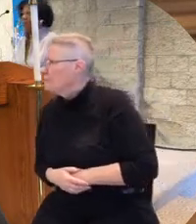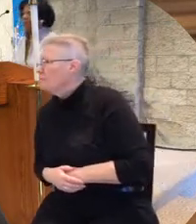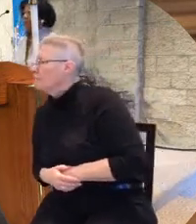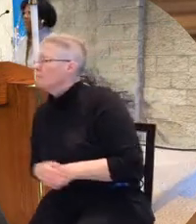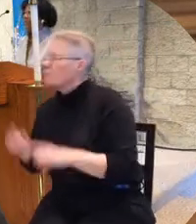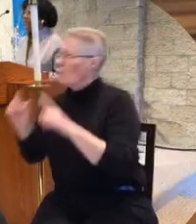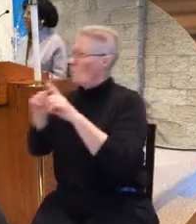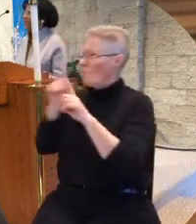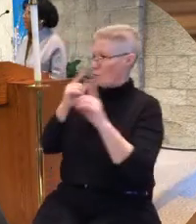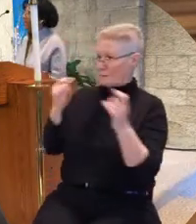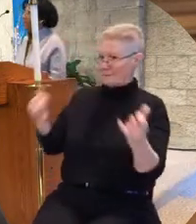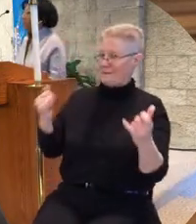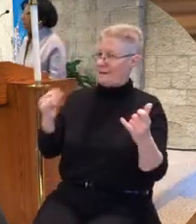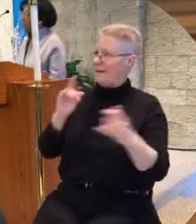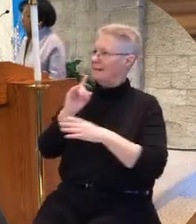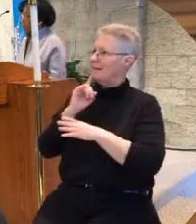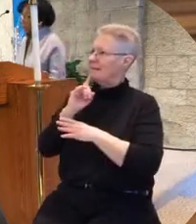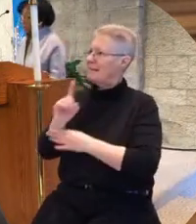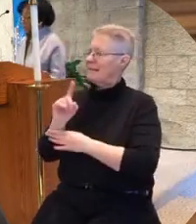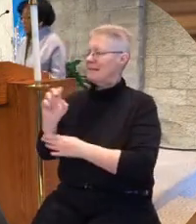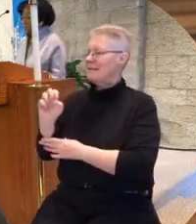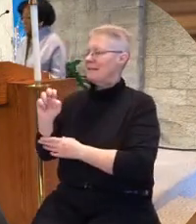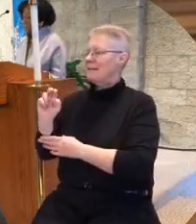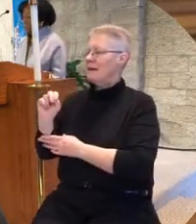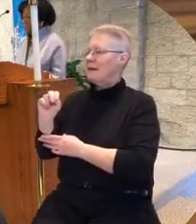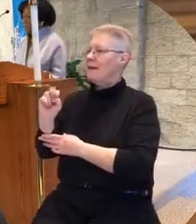The word for today is enrichment.